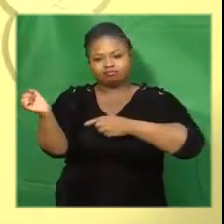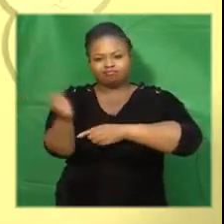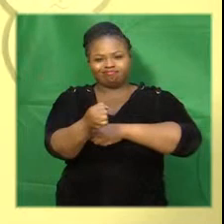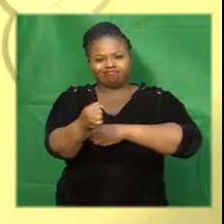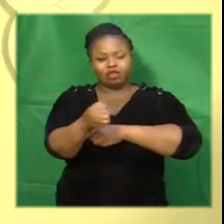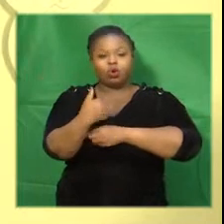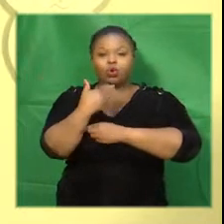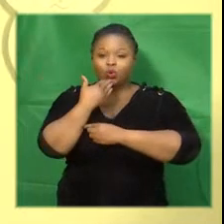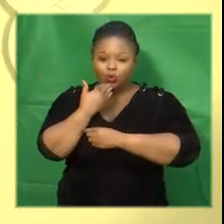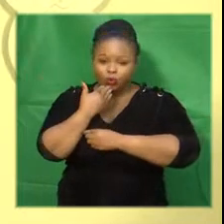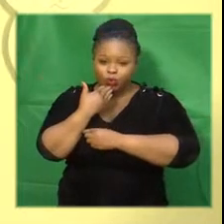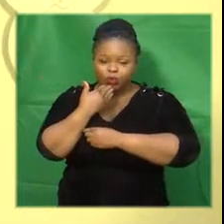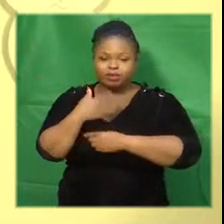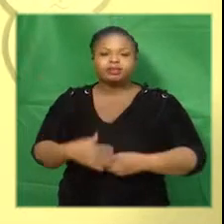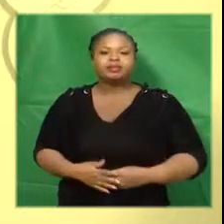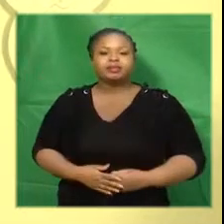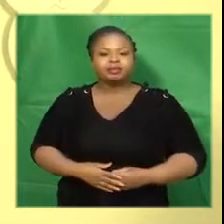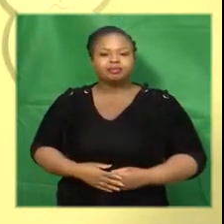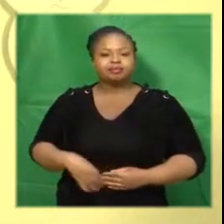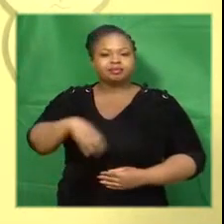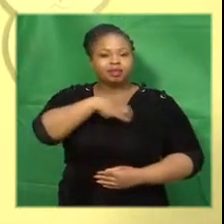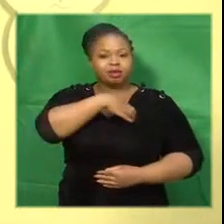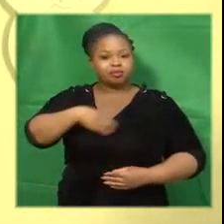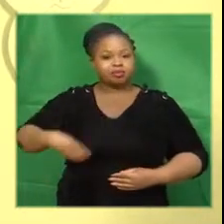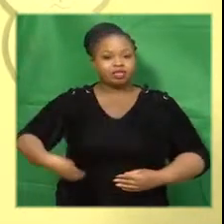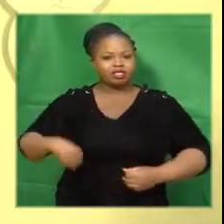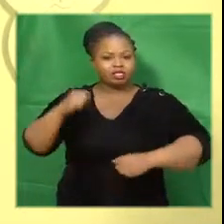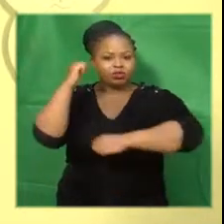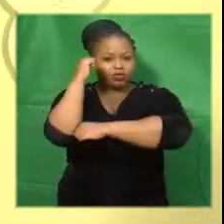appointments. In the presidency,